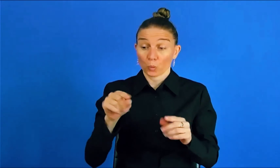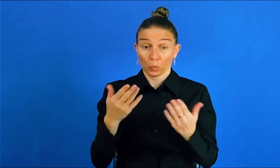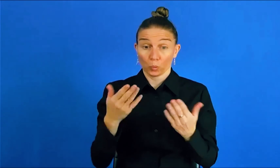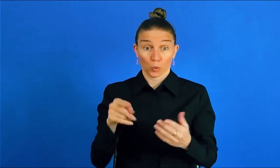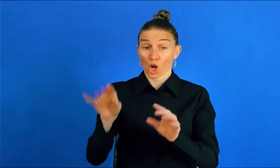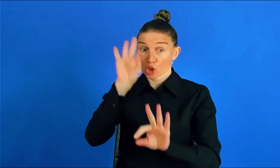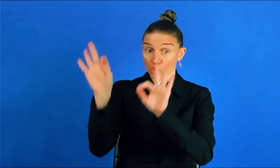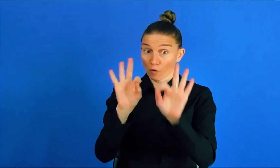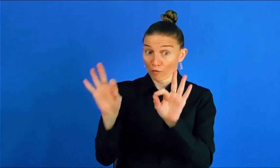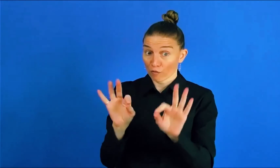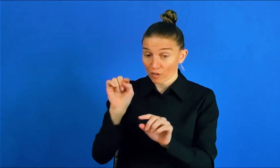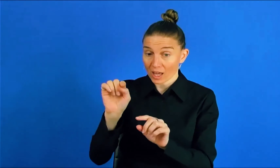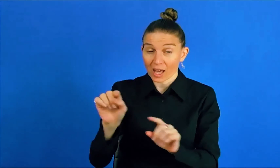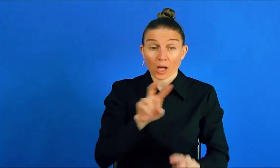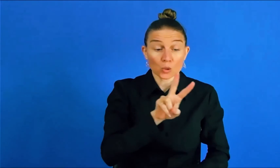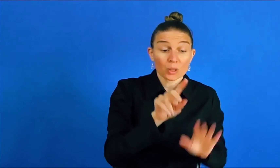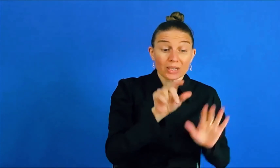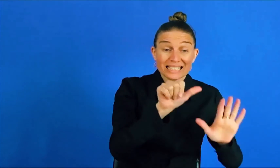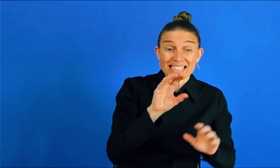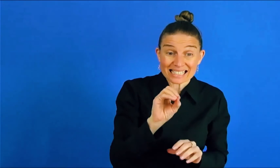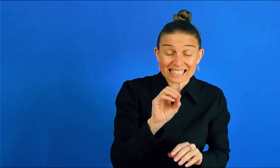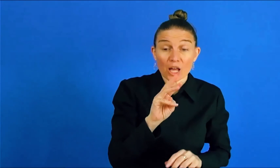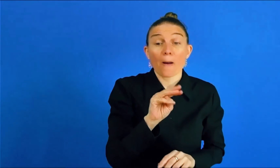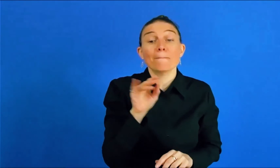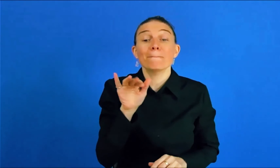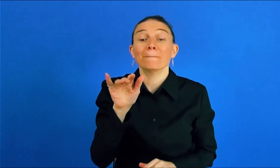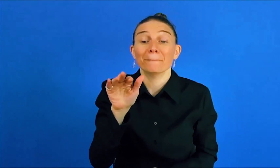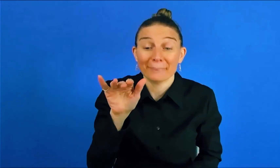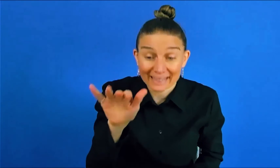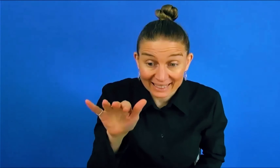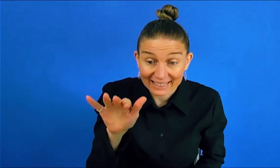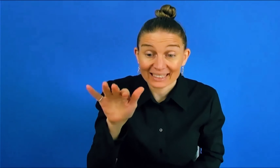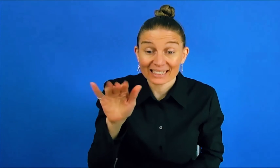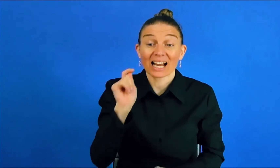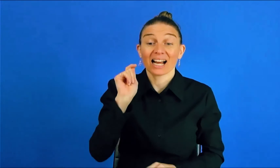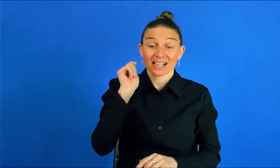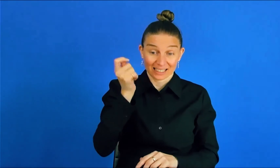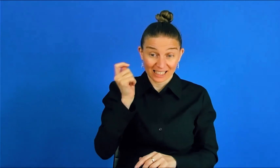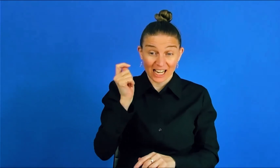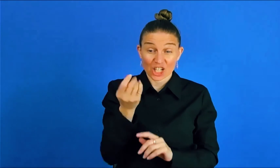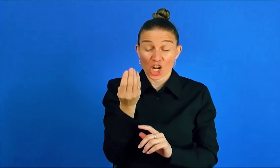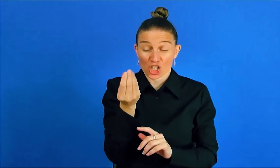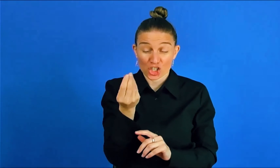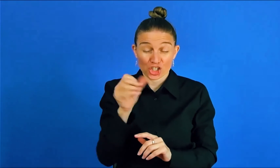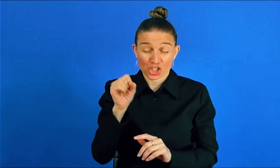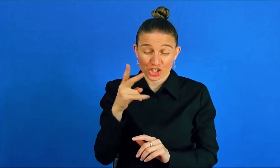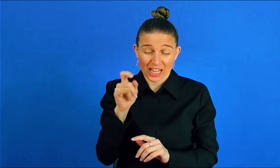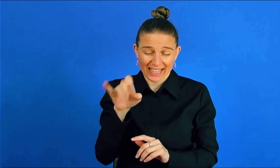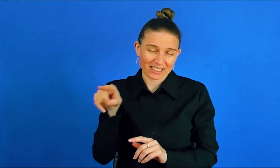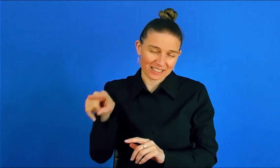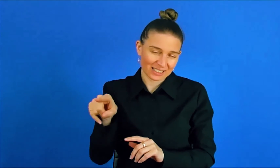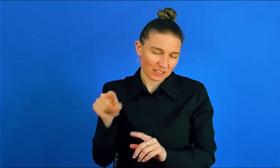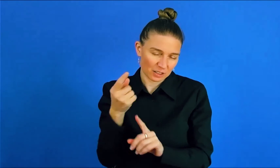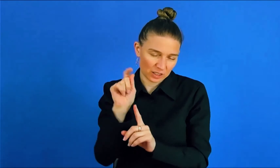like 260 million Kenya shillings. This translates to $2.4 million US. So those are